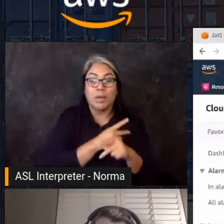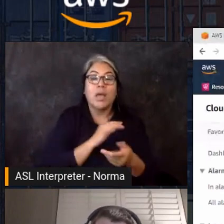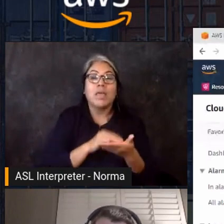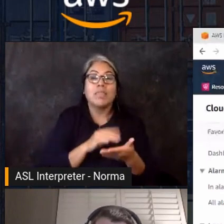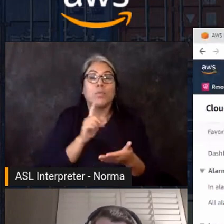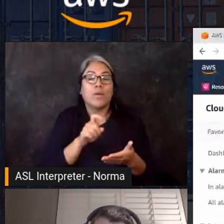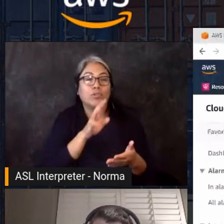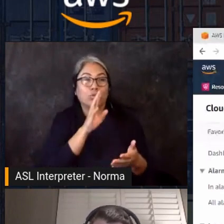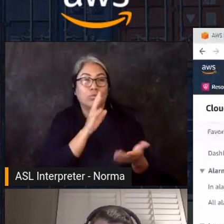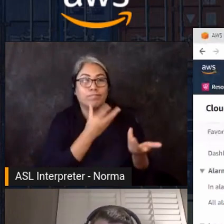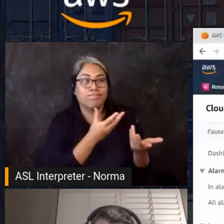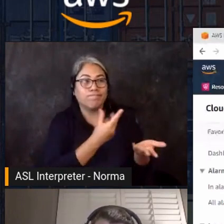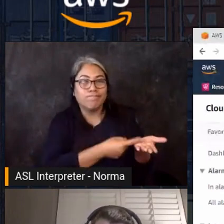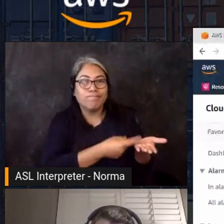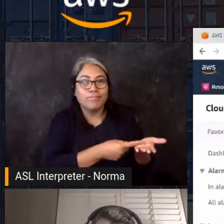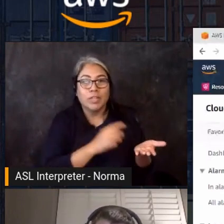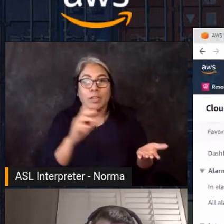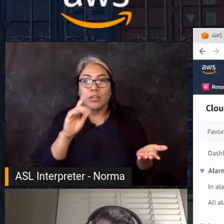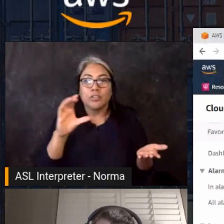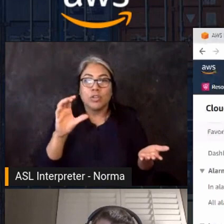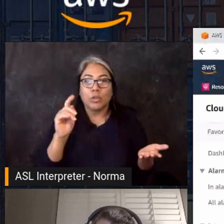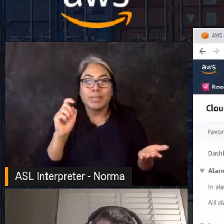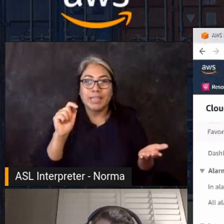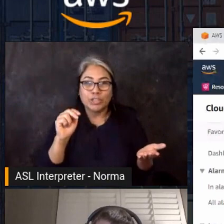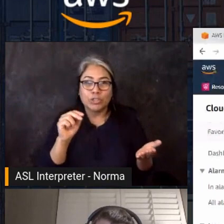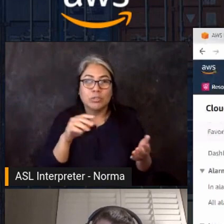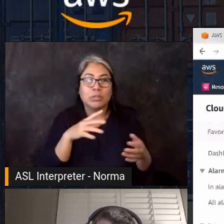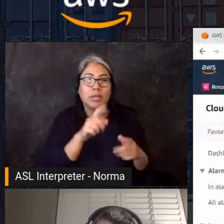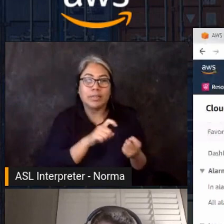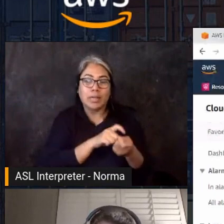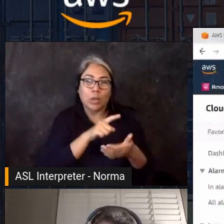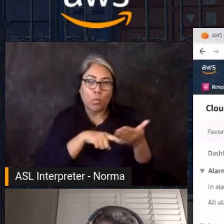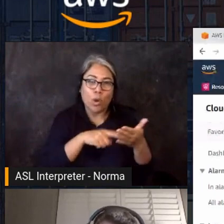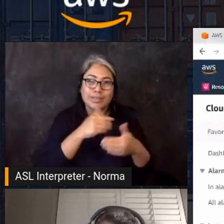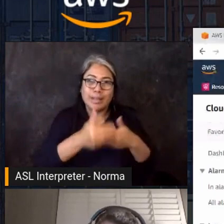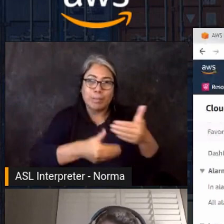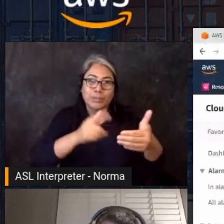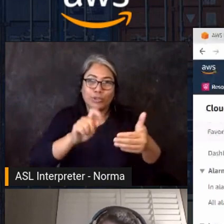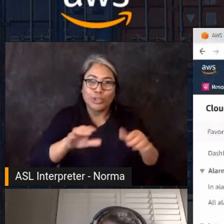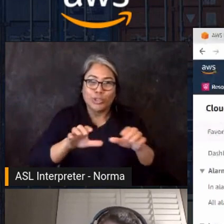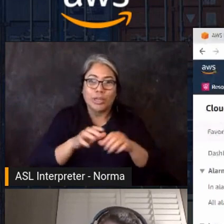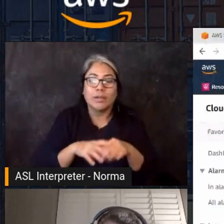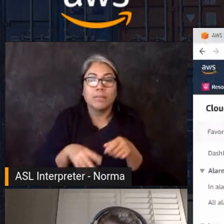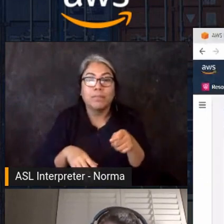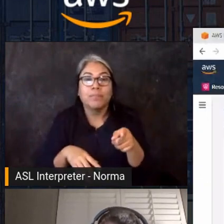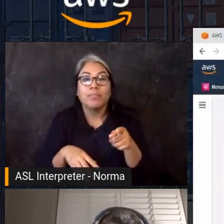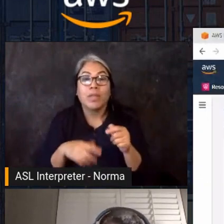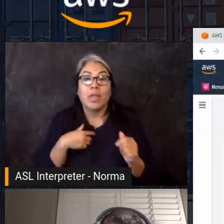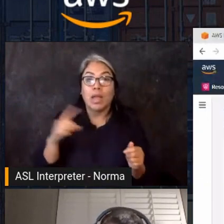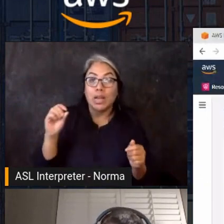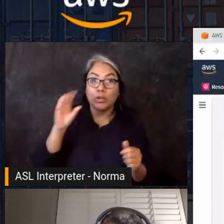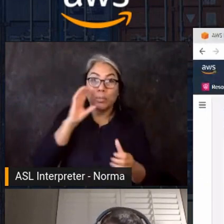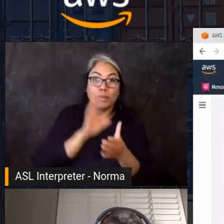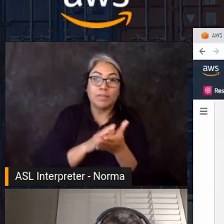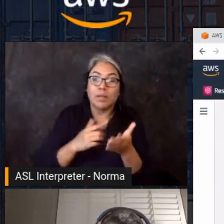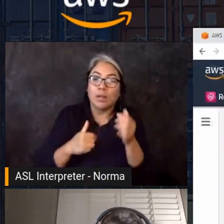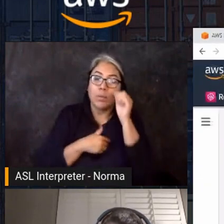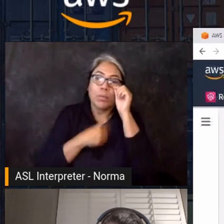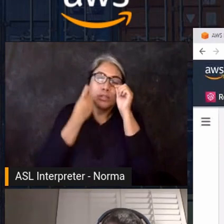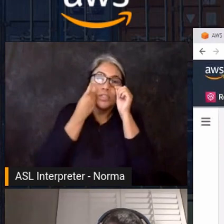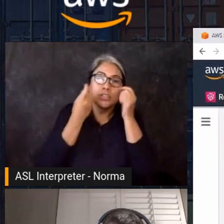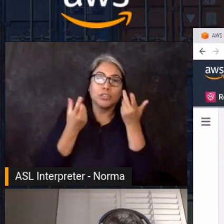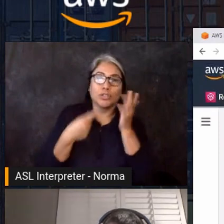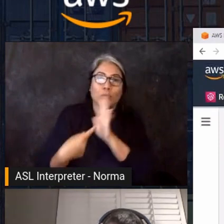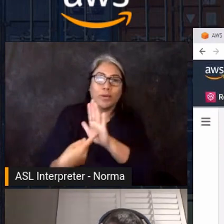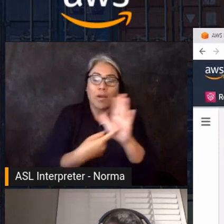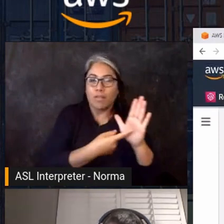exactly what steps you need to take. Right. And I do believe we were just showing off the EKS blueprints a little while ago. If